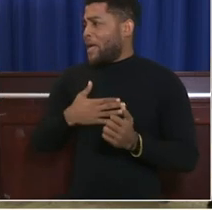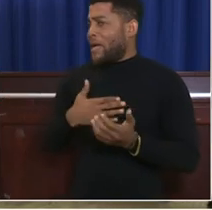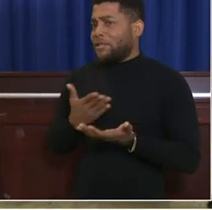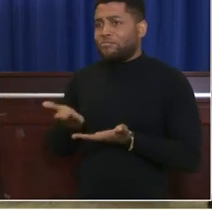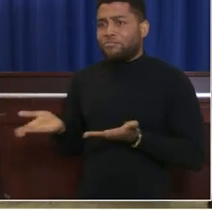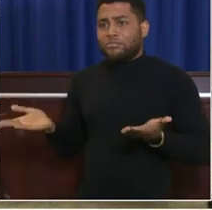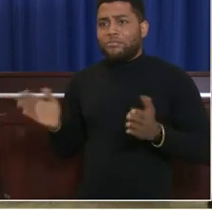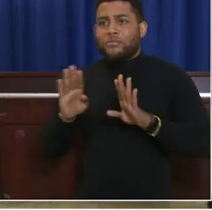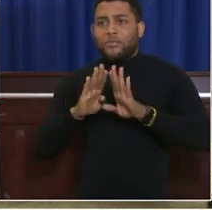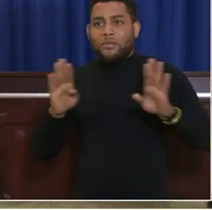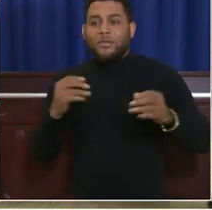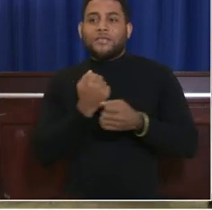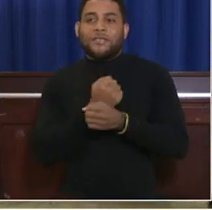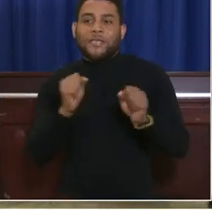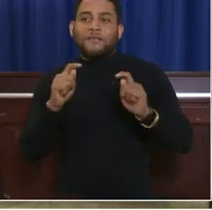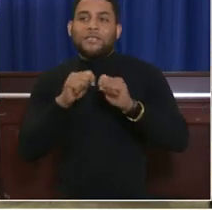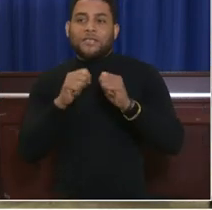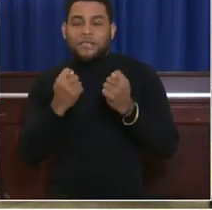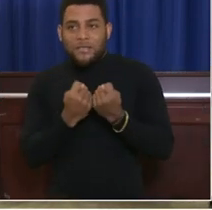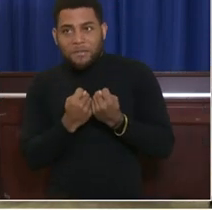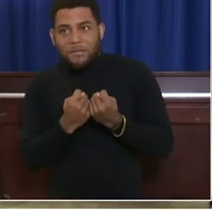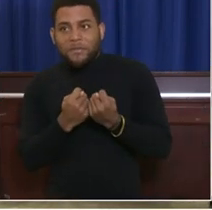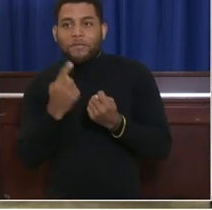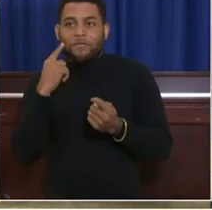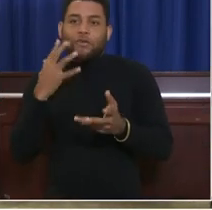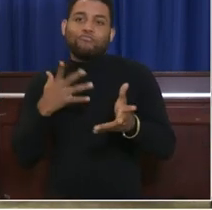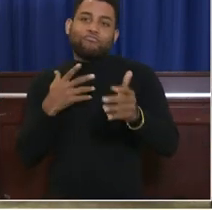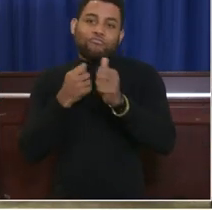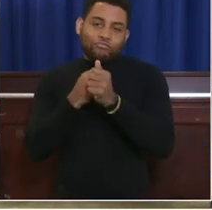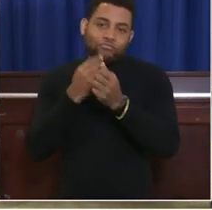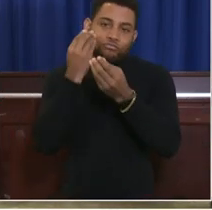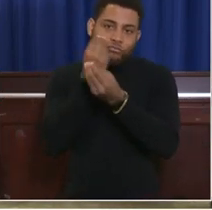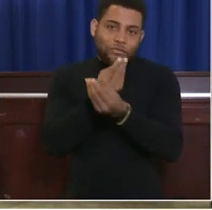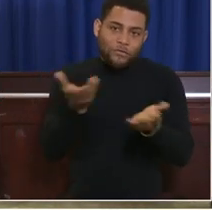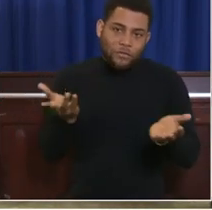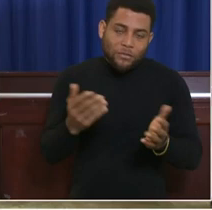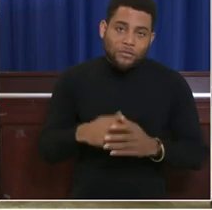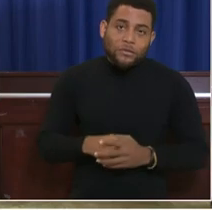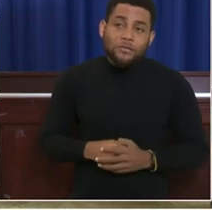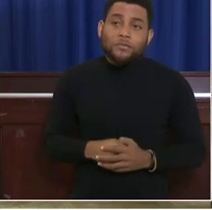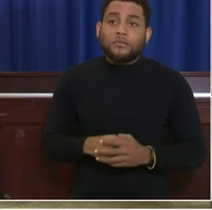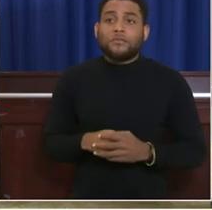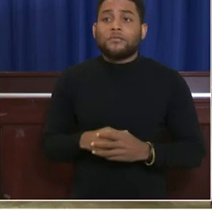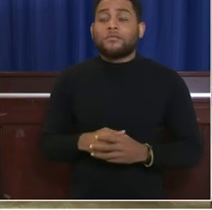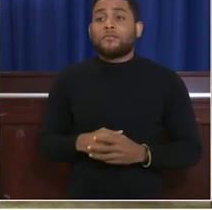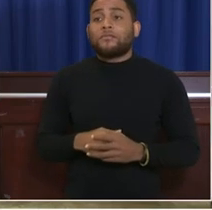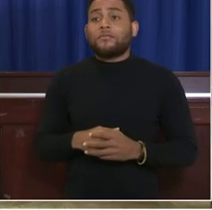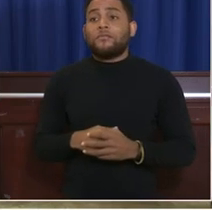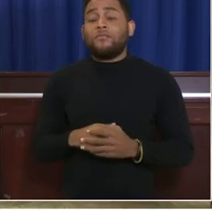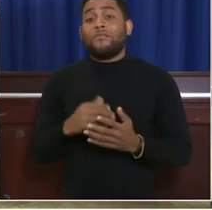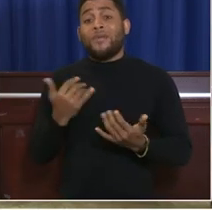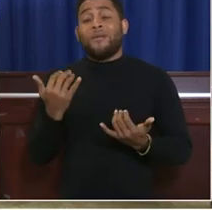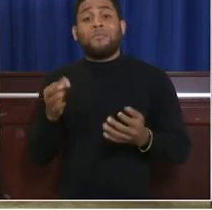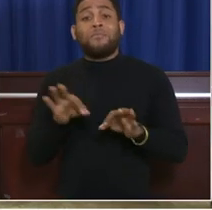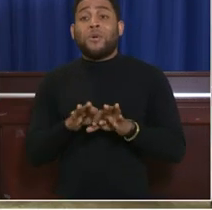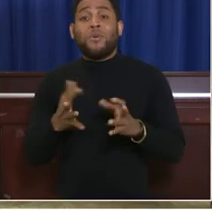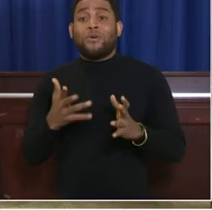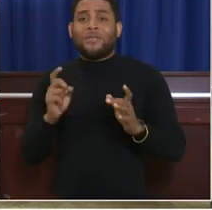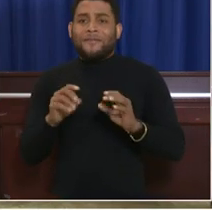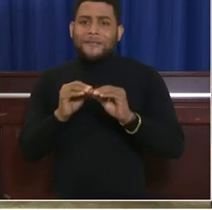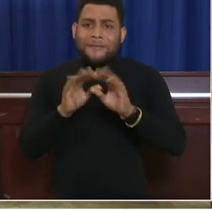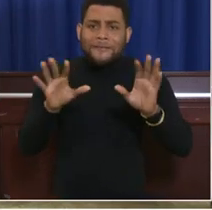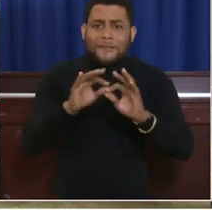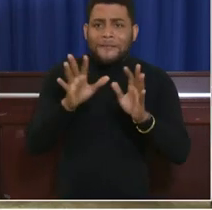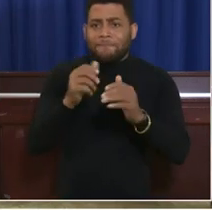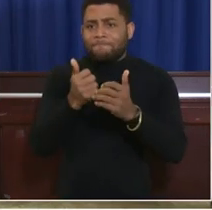public safety update. Clearly, there is no more important issue in the District of Columbia for us than